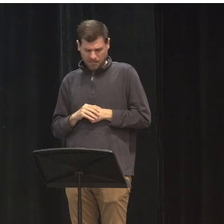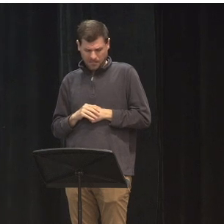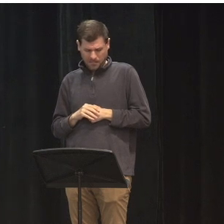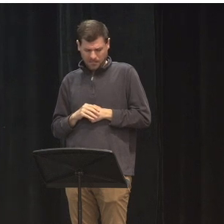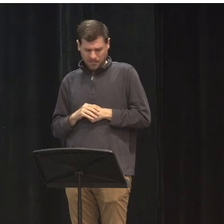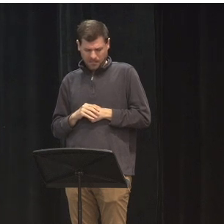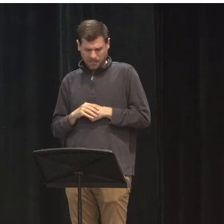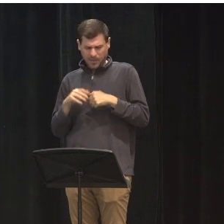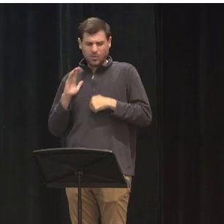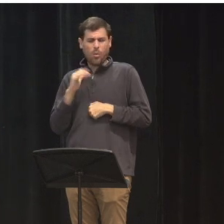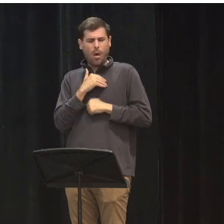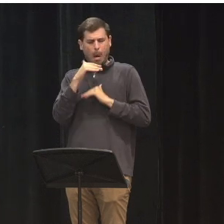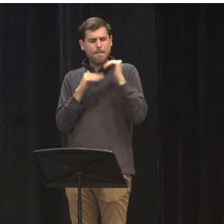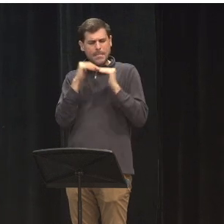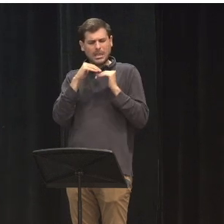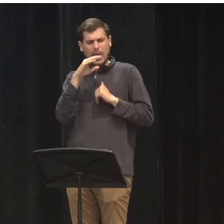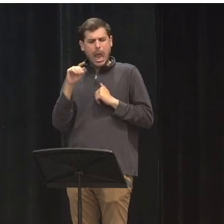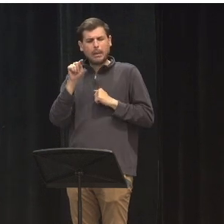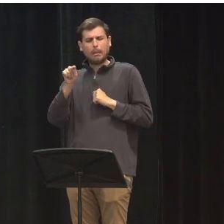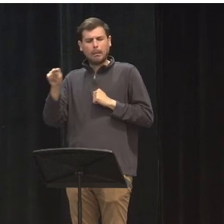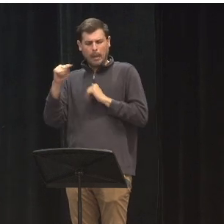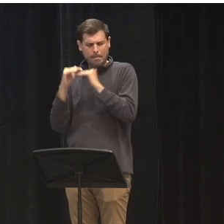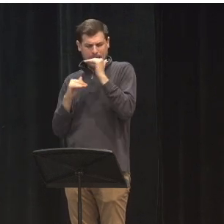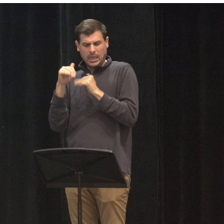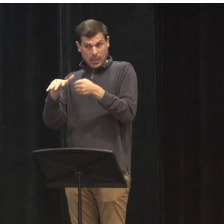several other buildings, we ring the area